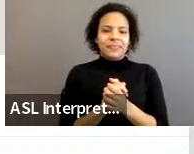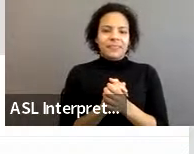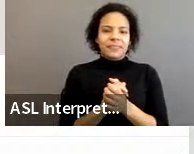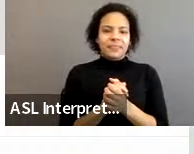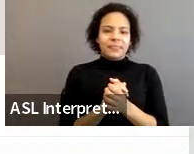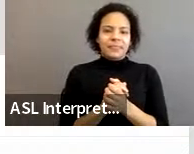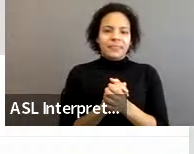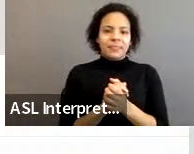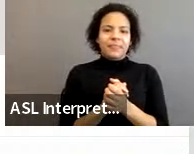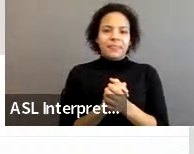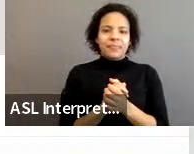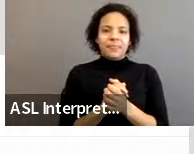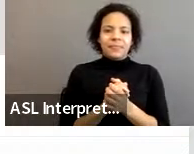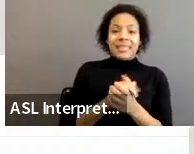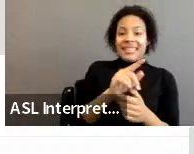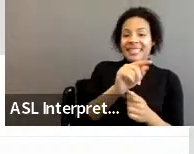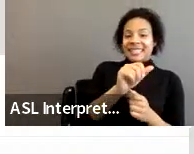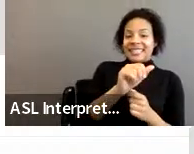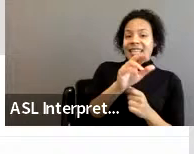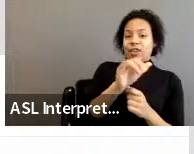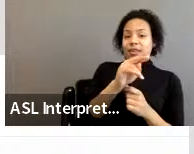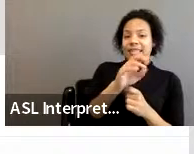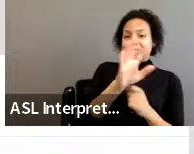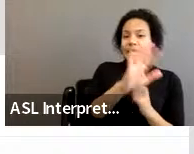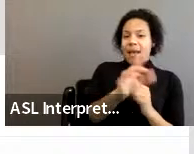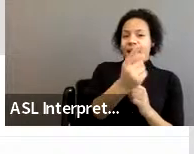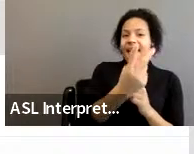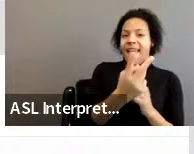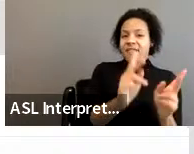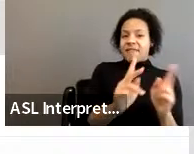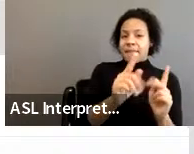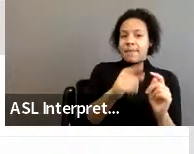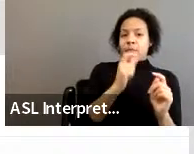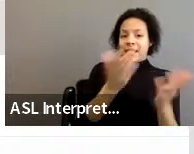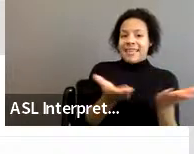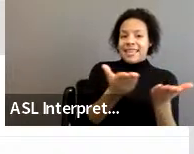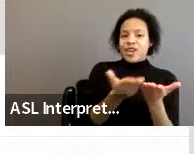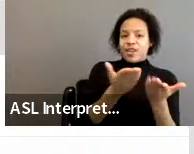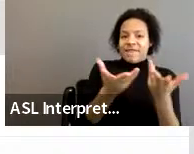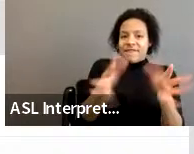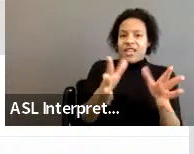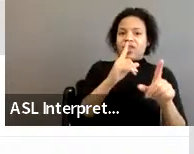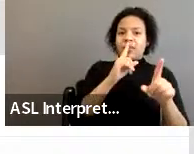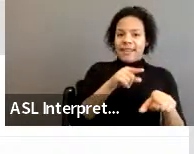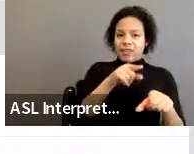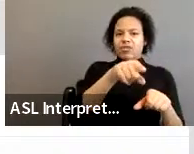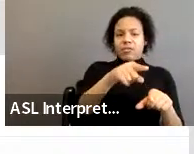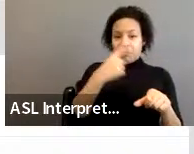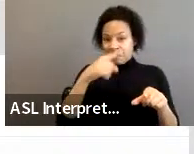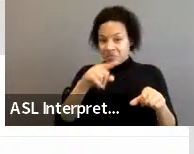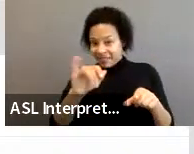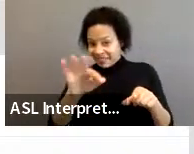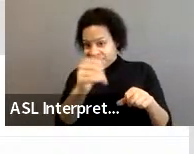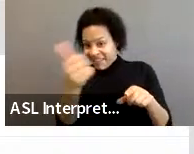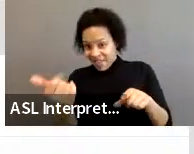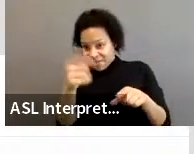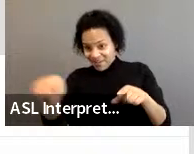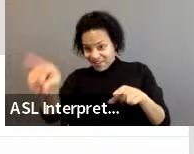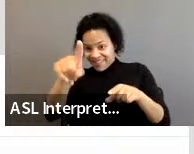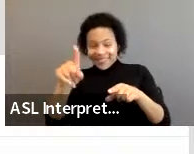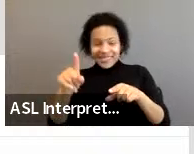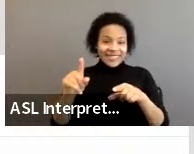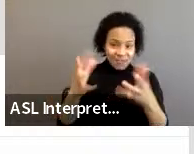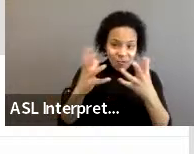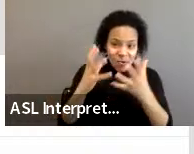So we've had about half of the folks participate. So again, please, if you can, share your thoughts on what comes to mind for you when you think of